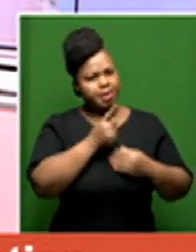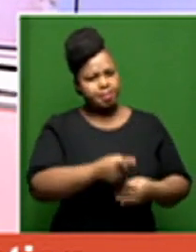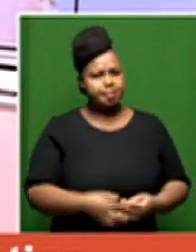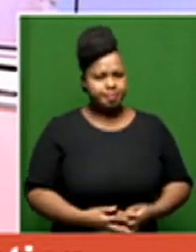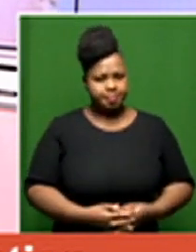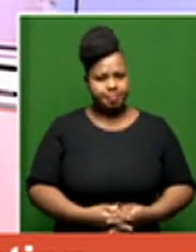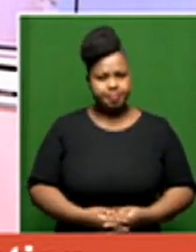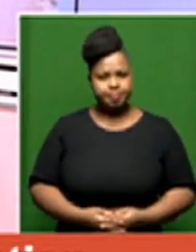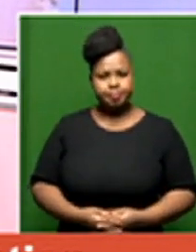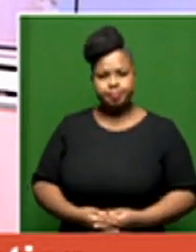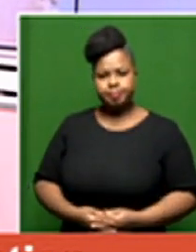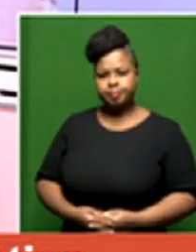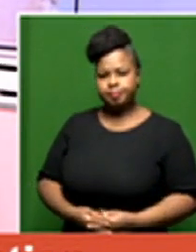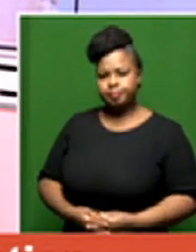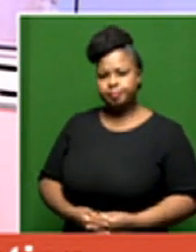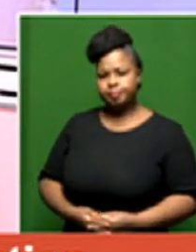ground.